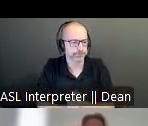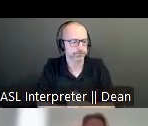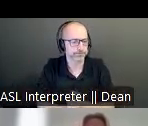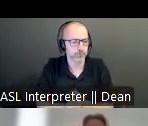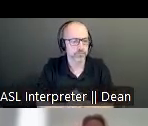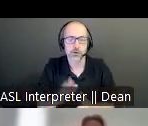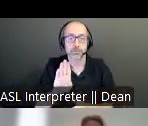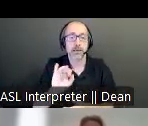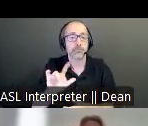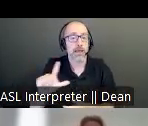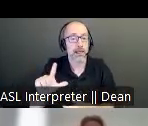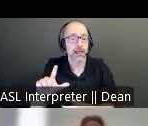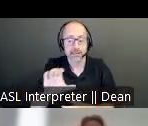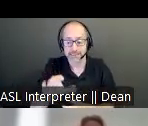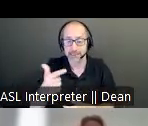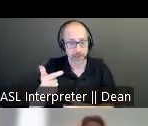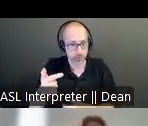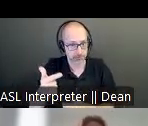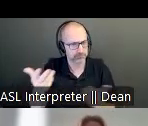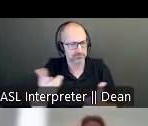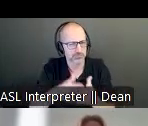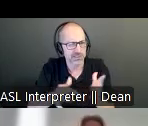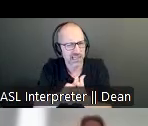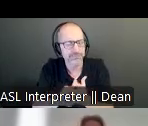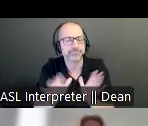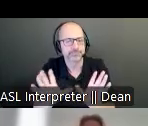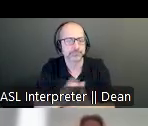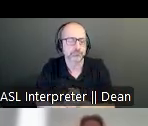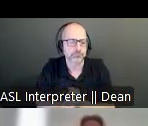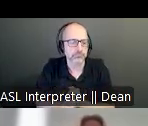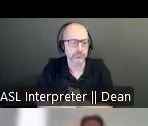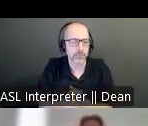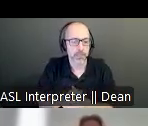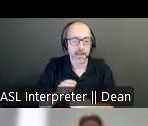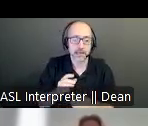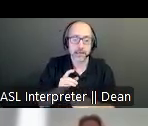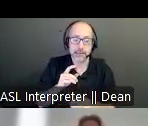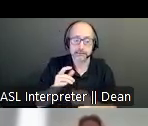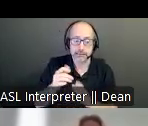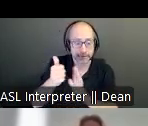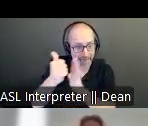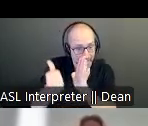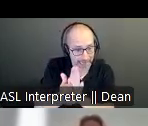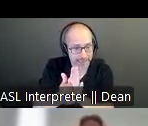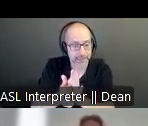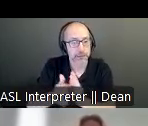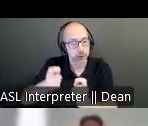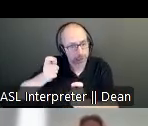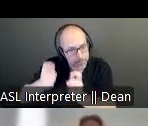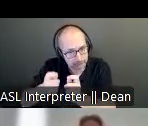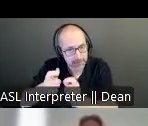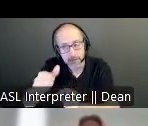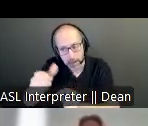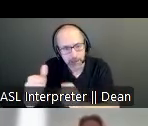So what is Bill C-21? So Bill C-21, officially titled an act to amend certain acts and to make